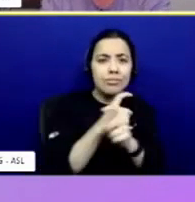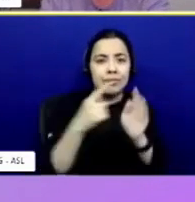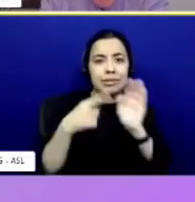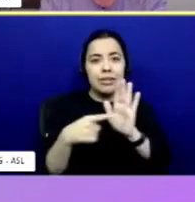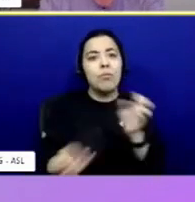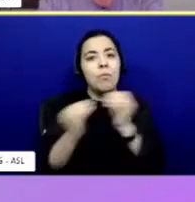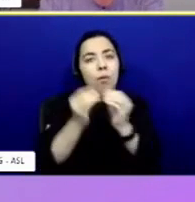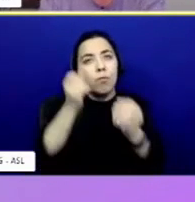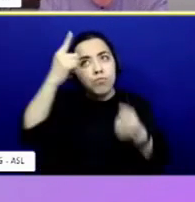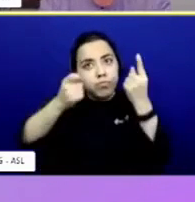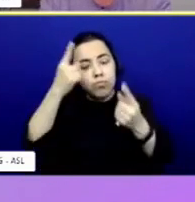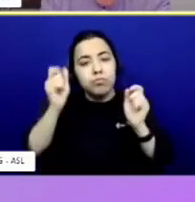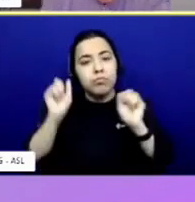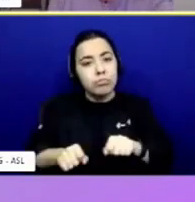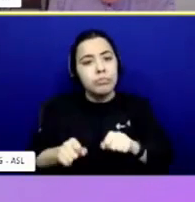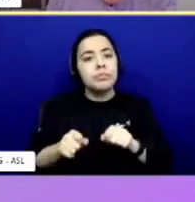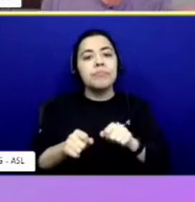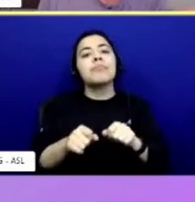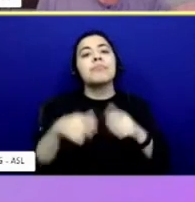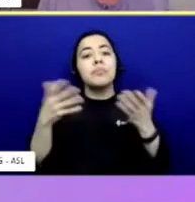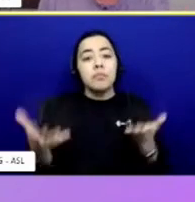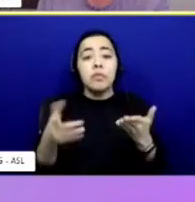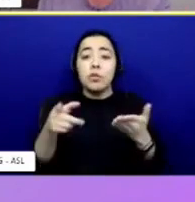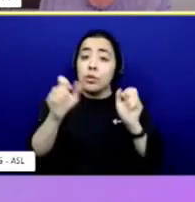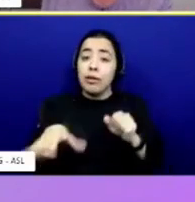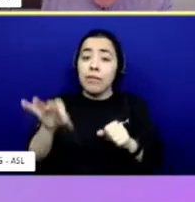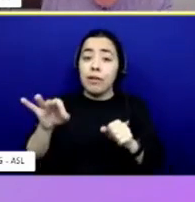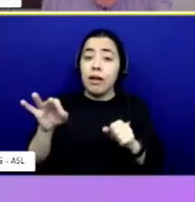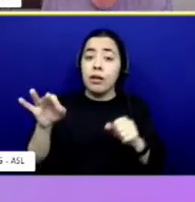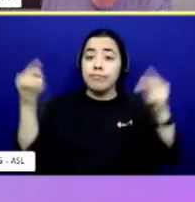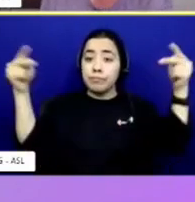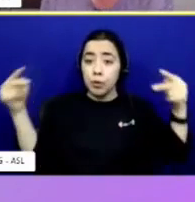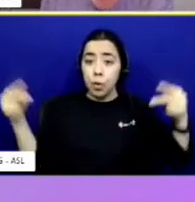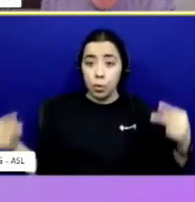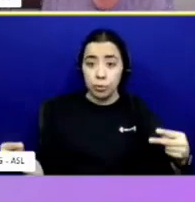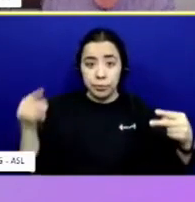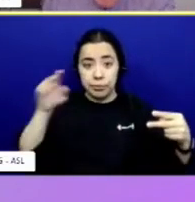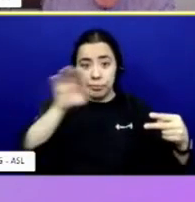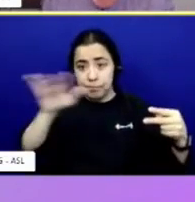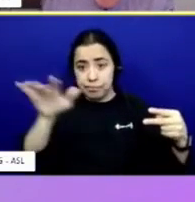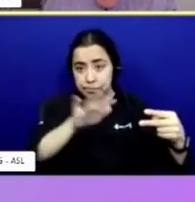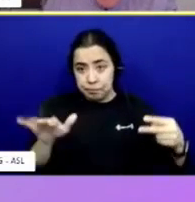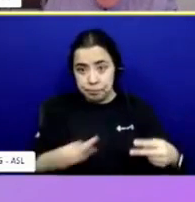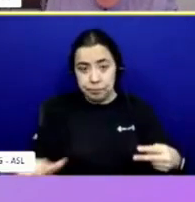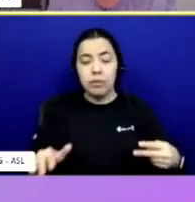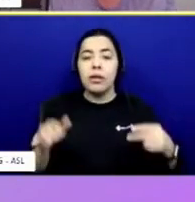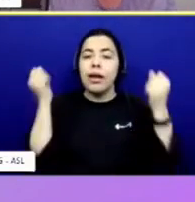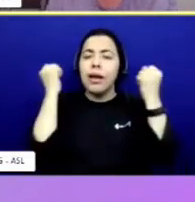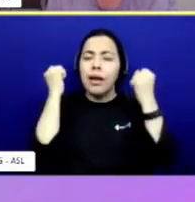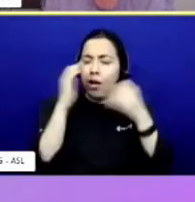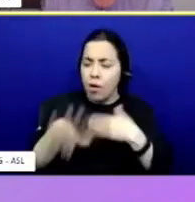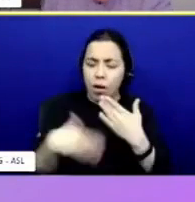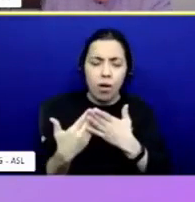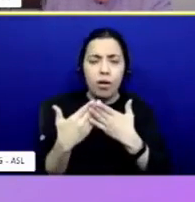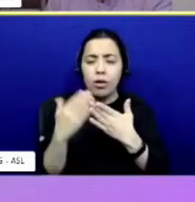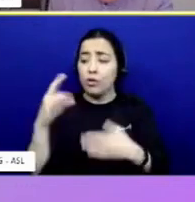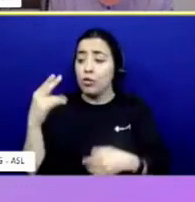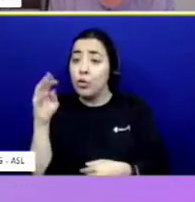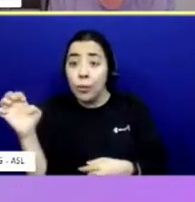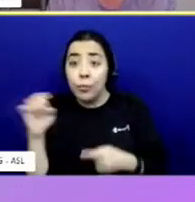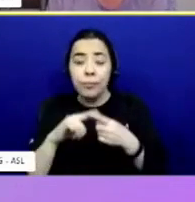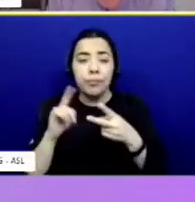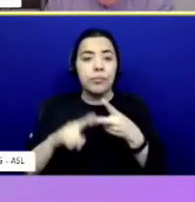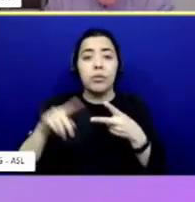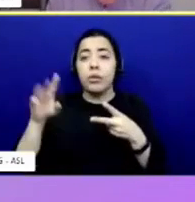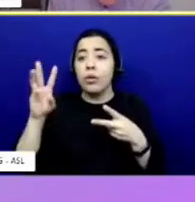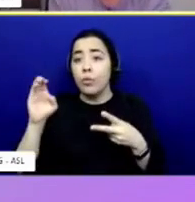sense. So you can find code like this in every major browser's engine. So you can find this in Chromium. You can find